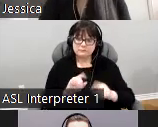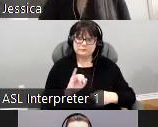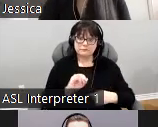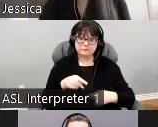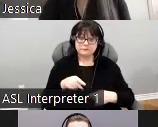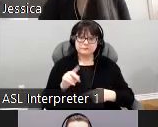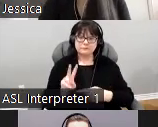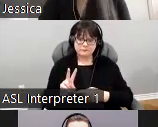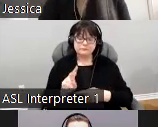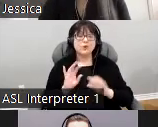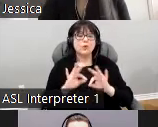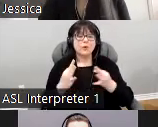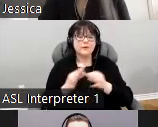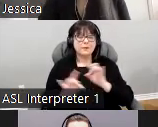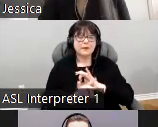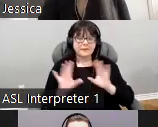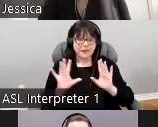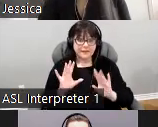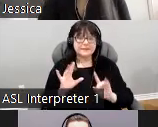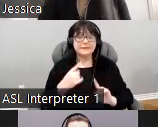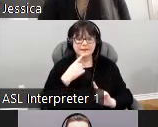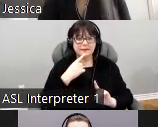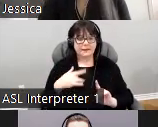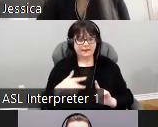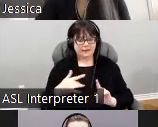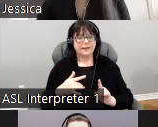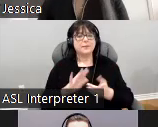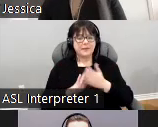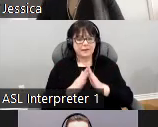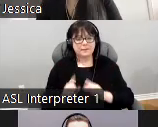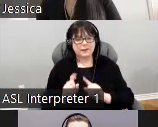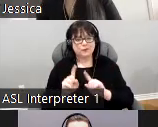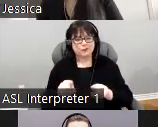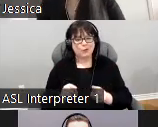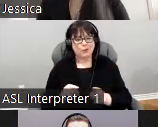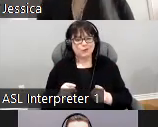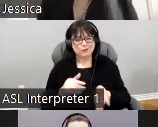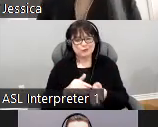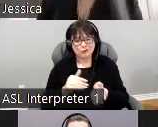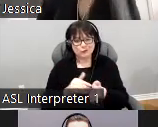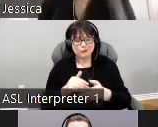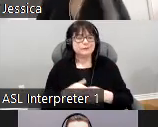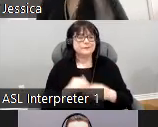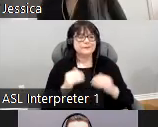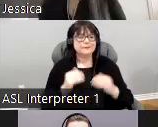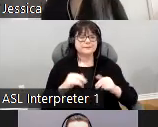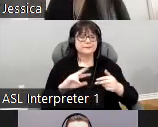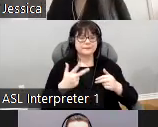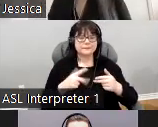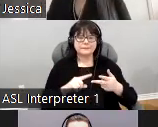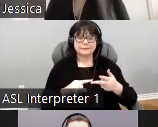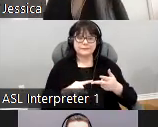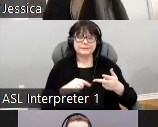intimate partner or family violence. Our third theme, tools were used or developed to target some